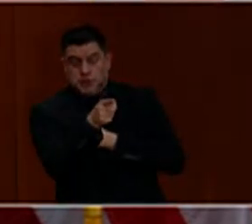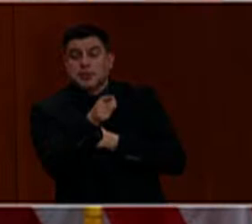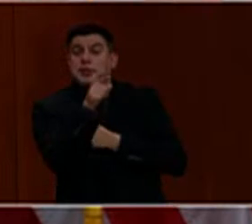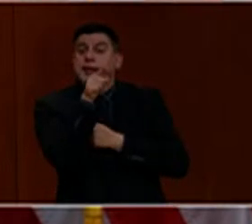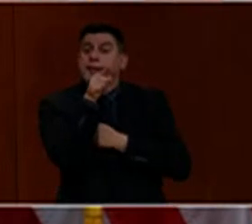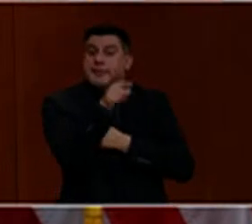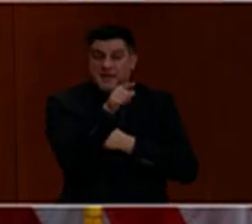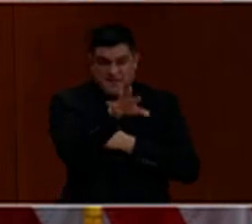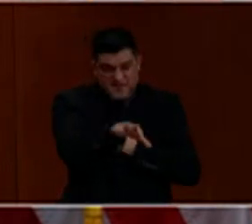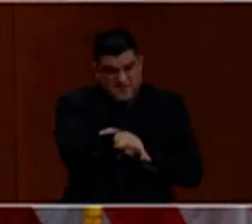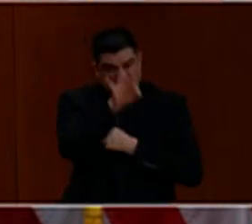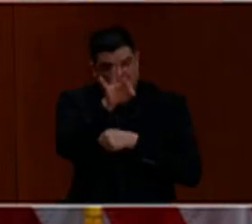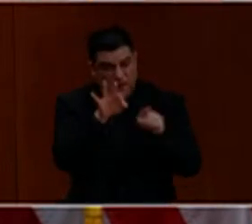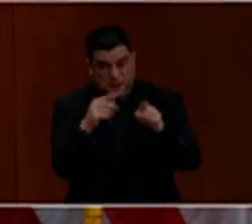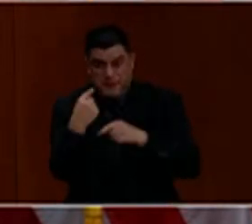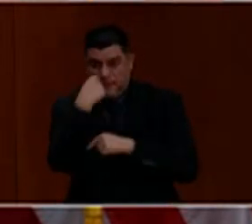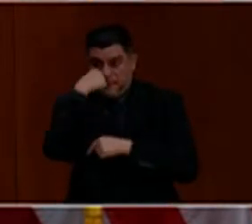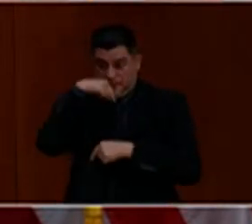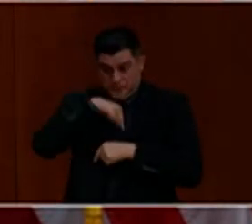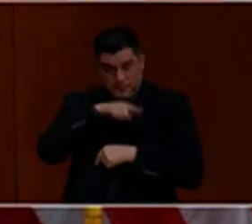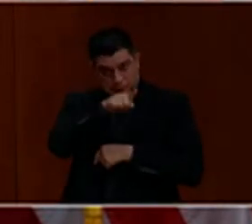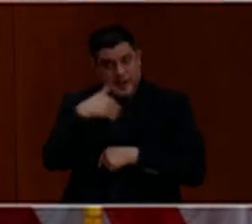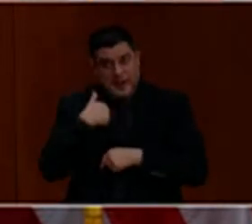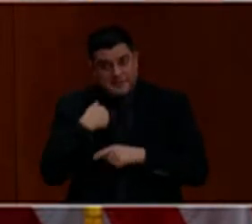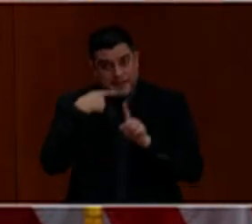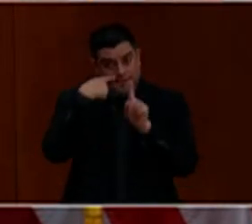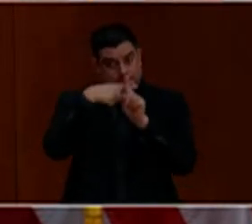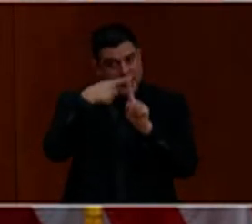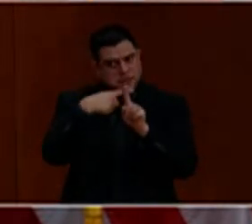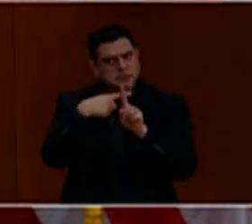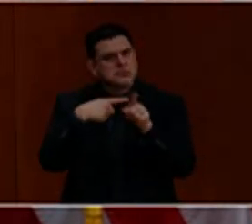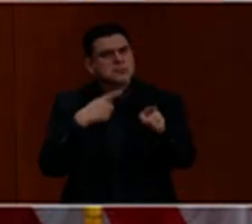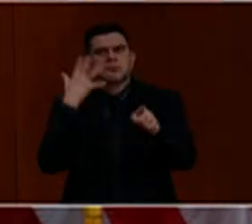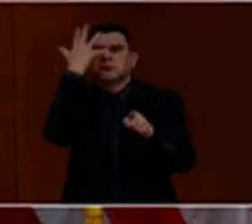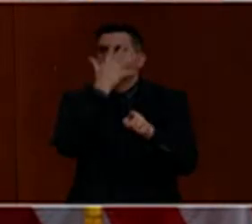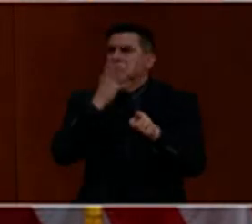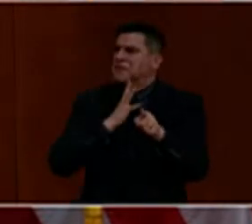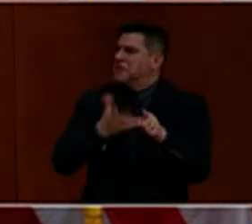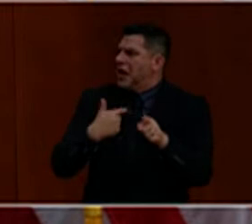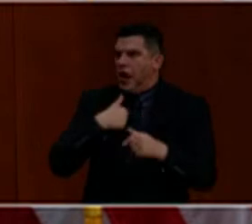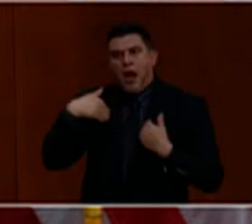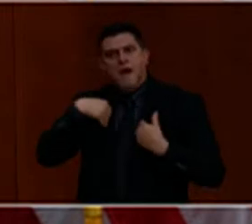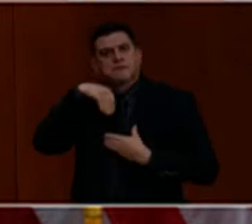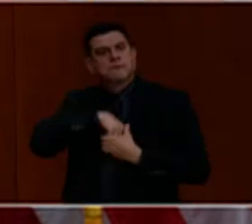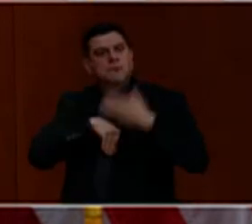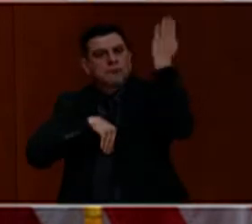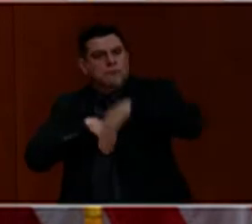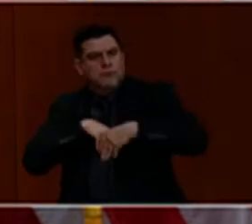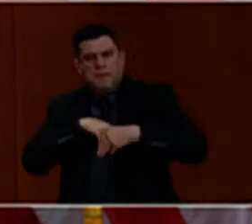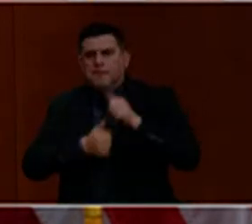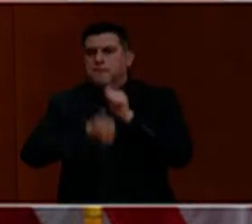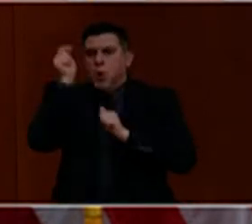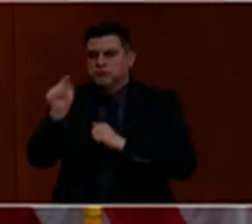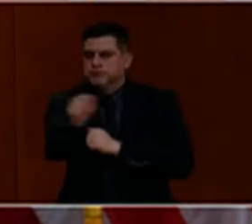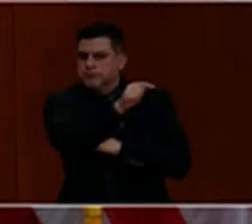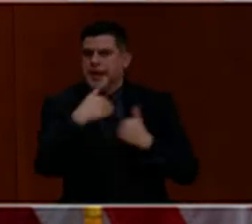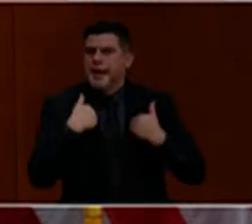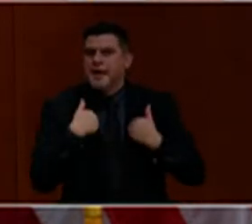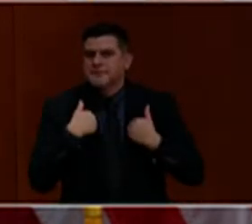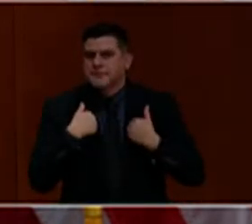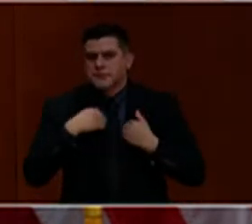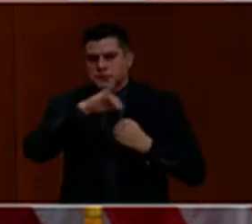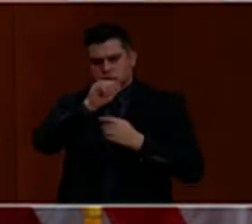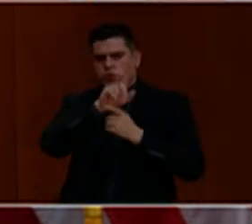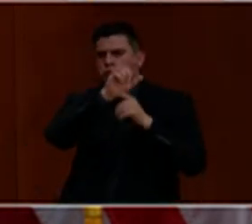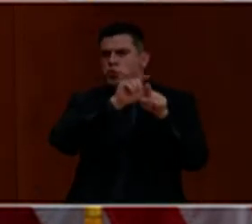asymptomatic, overwhelming majority that are. So they're going to continue going through the testing regime, but I think the main thing is